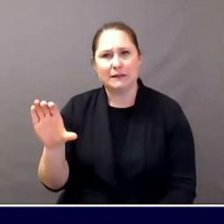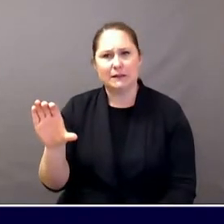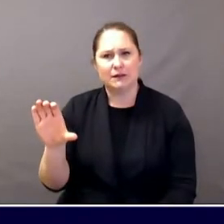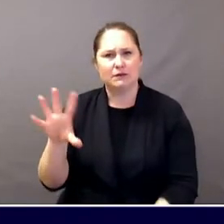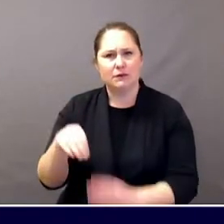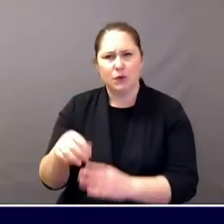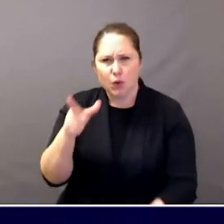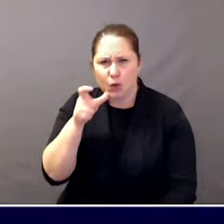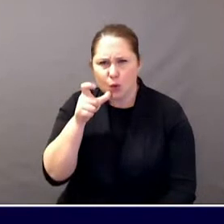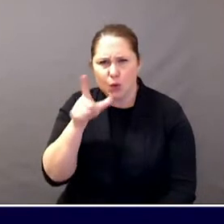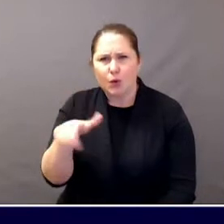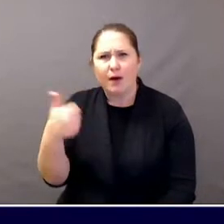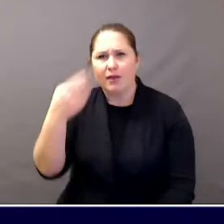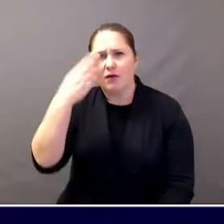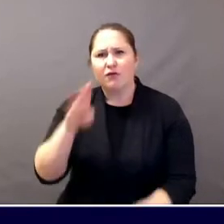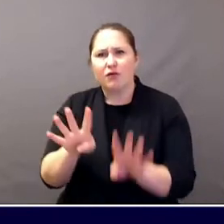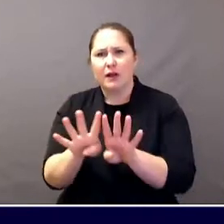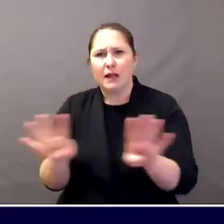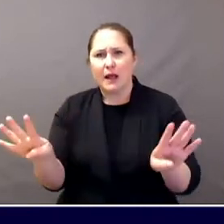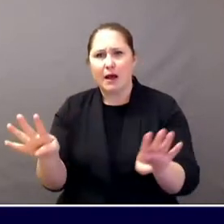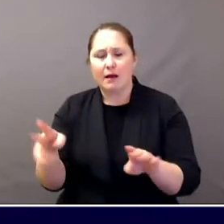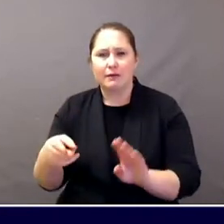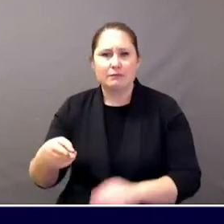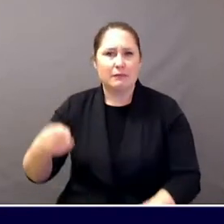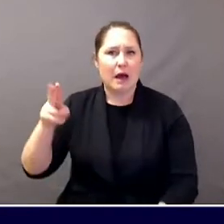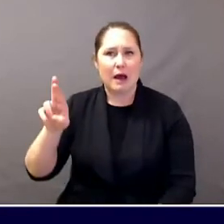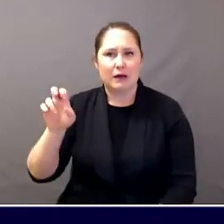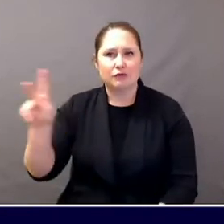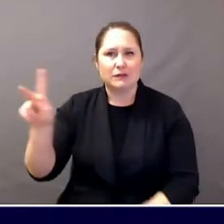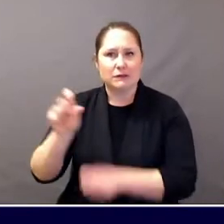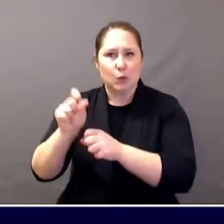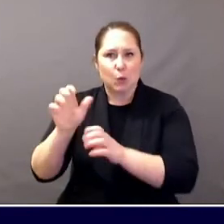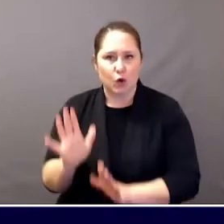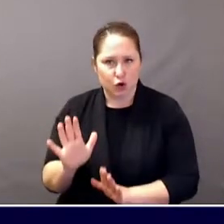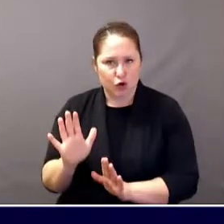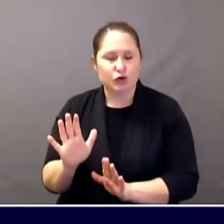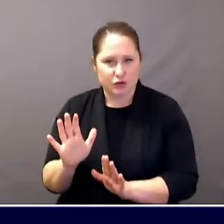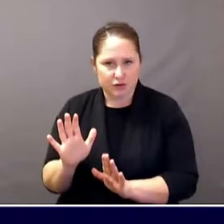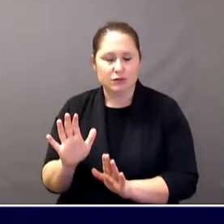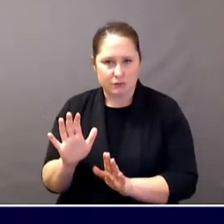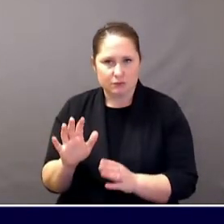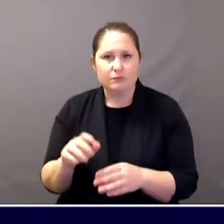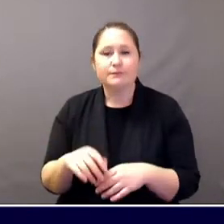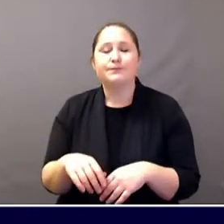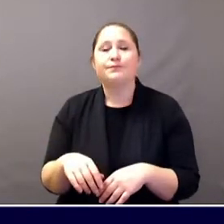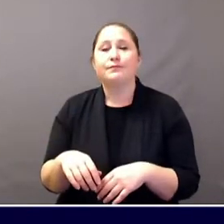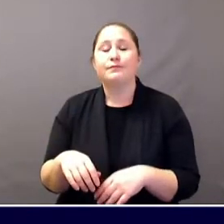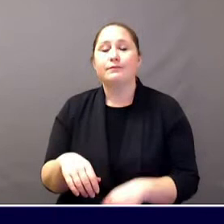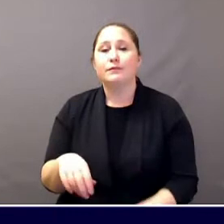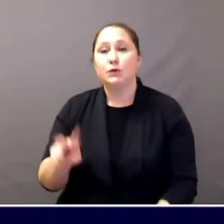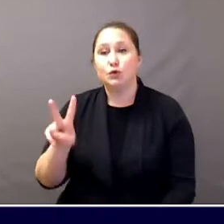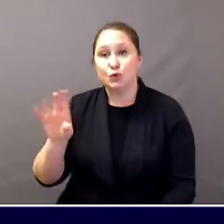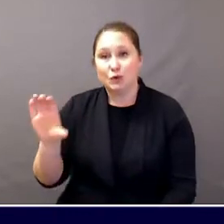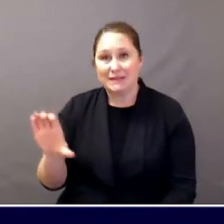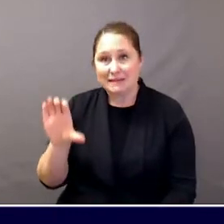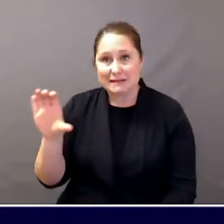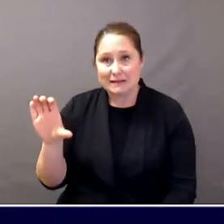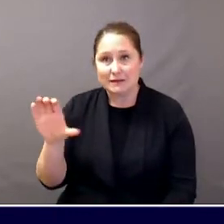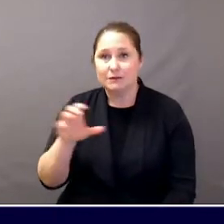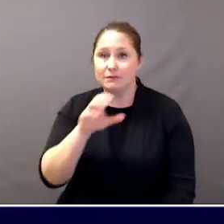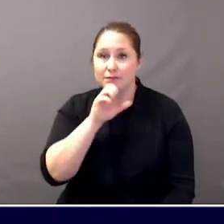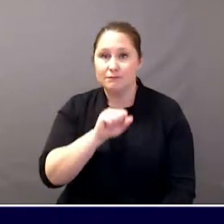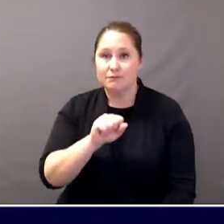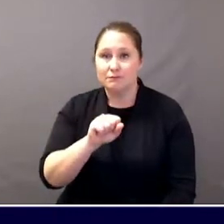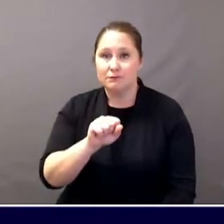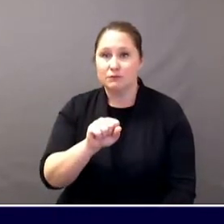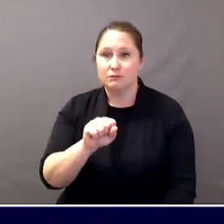workers described in the ACIP designations. And phase 2 will include people ages 16 to 64